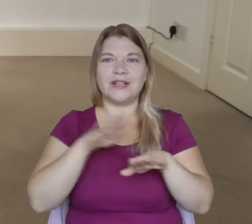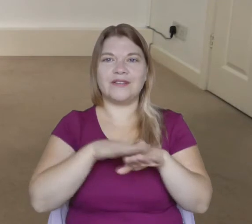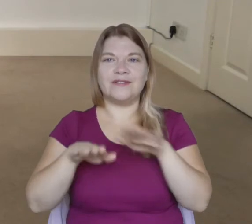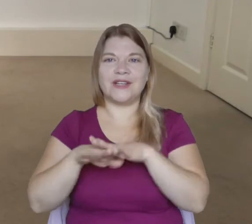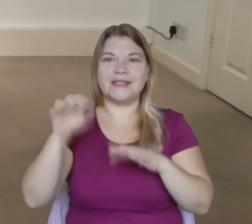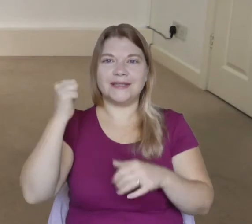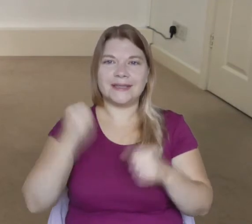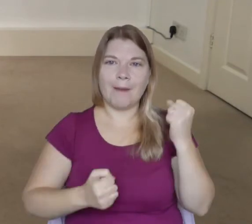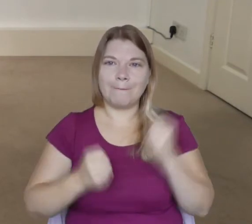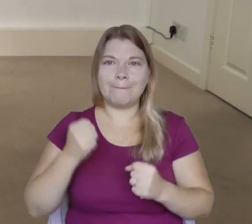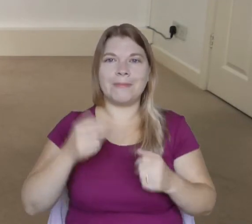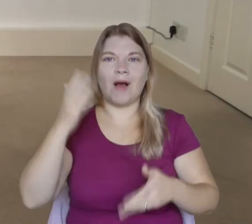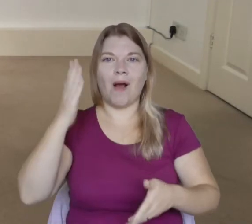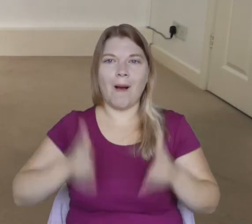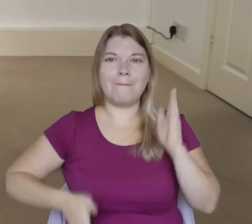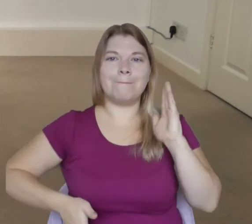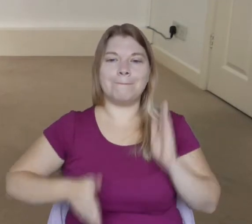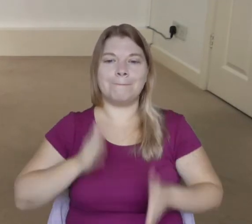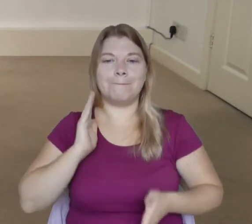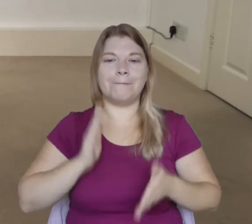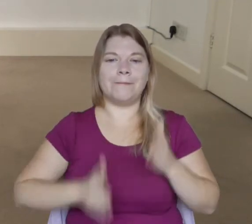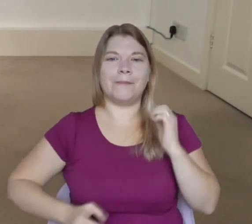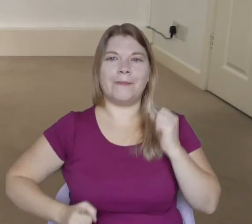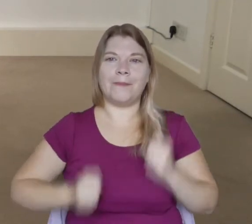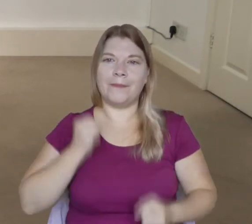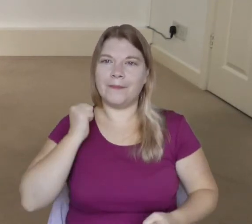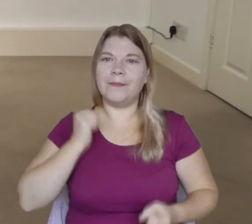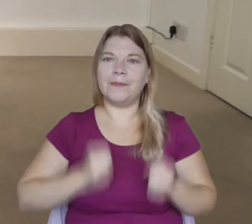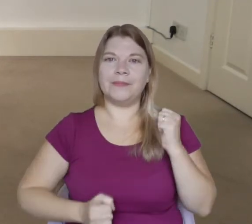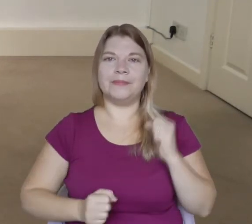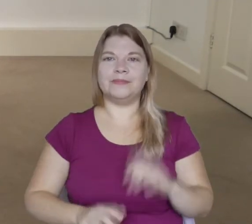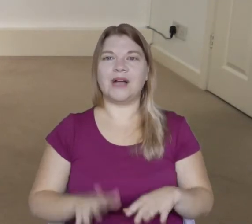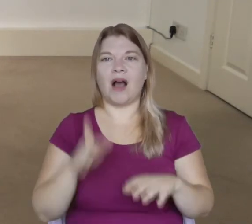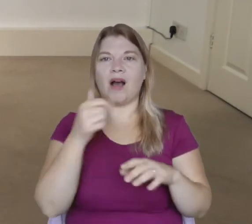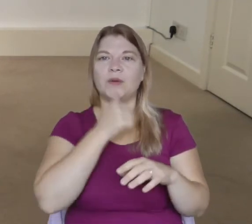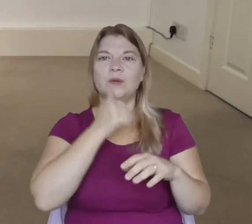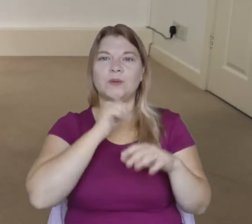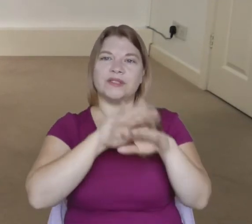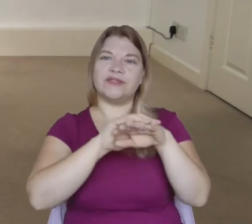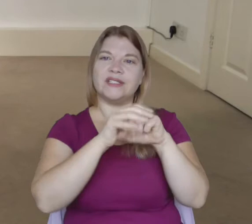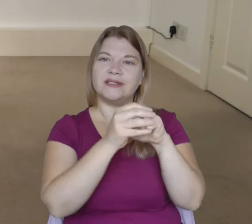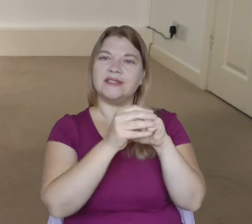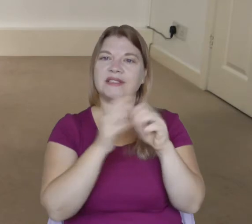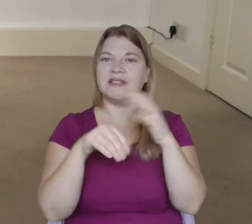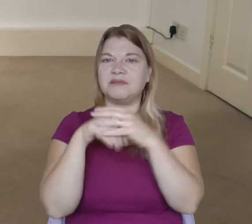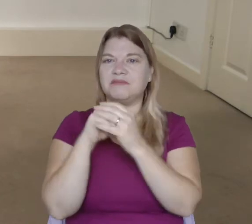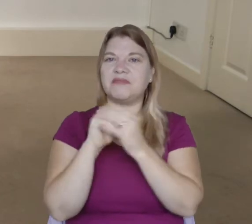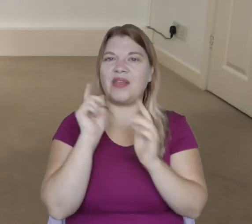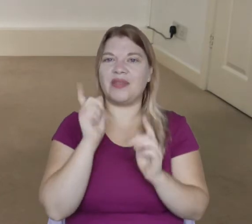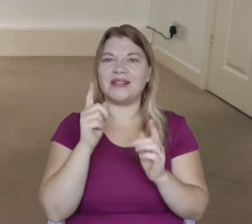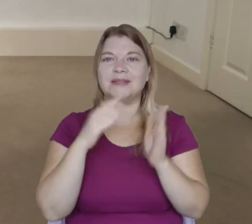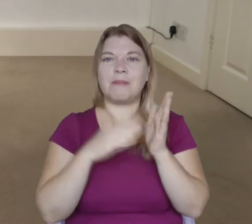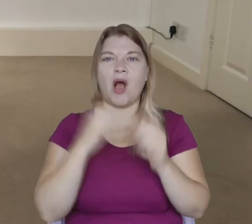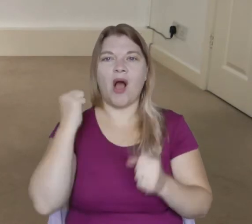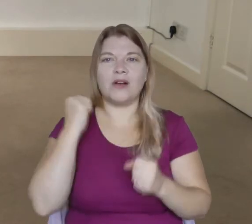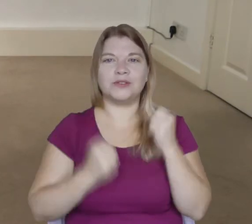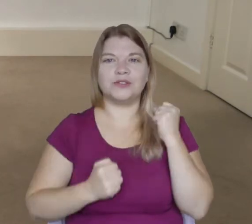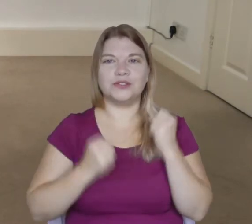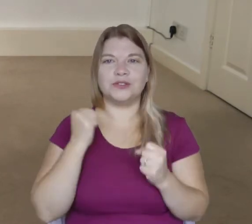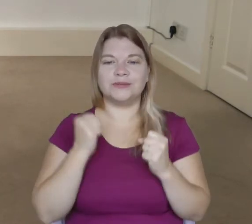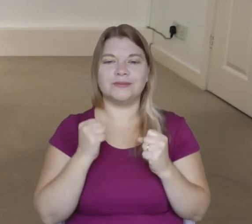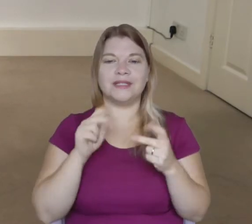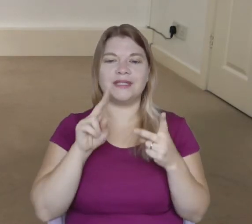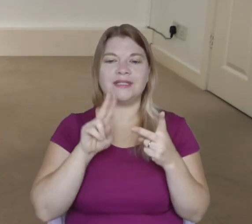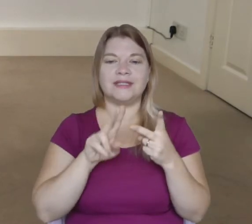elbows bent, brushing just past our rib cage. I've got my hands in a fist. Okay, so that's marching. The second one